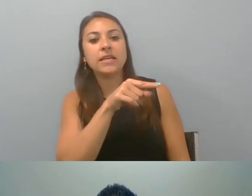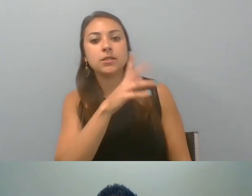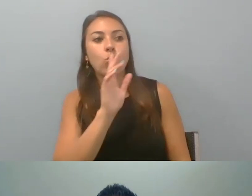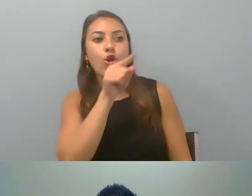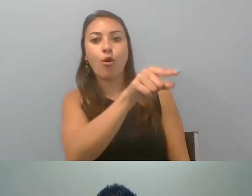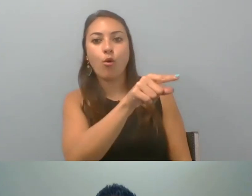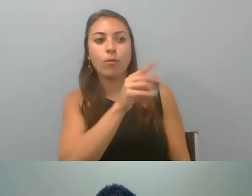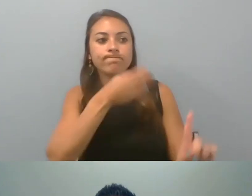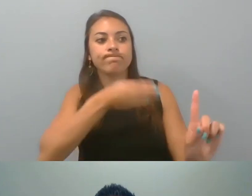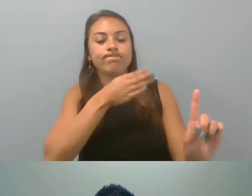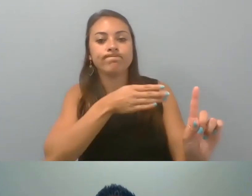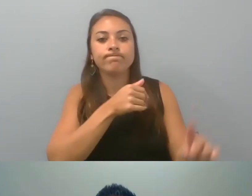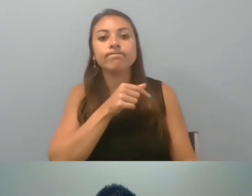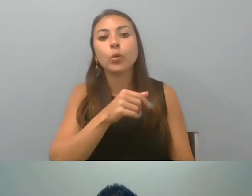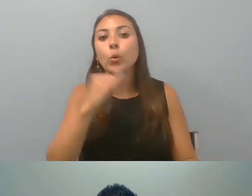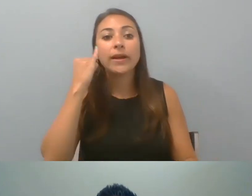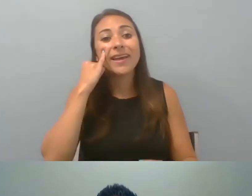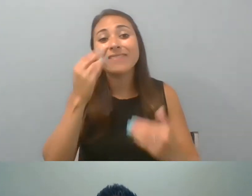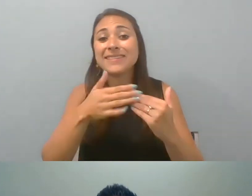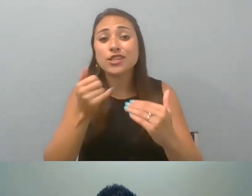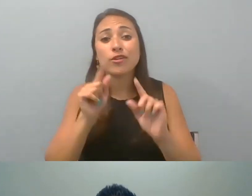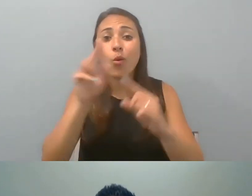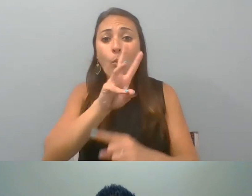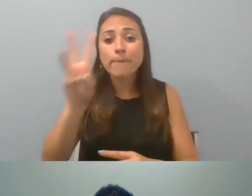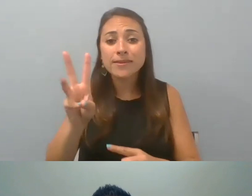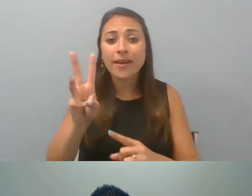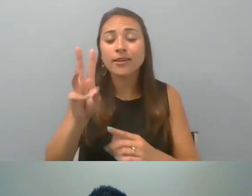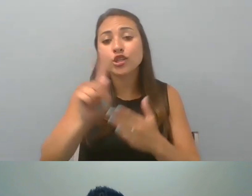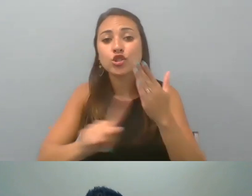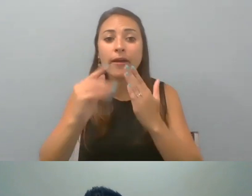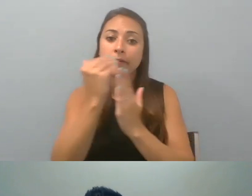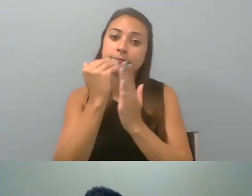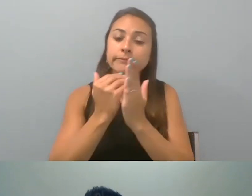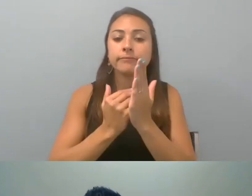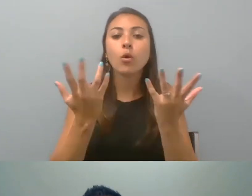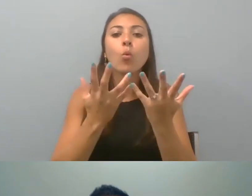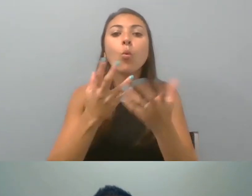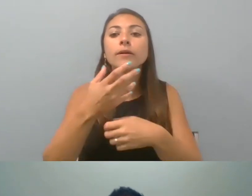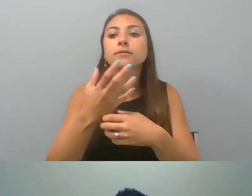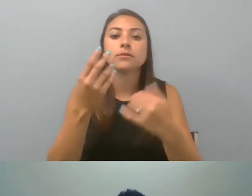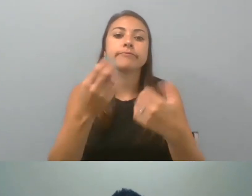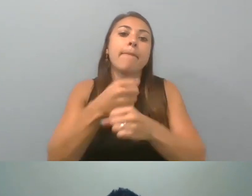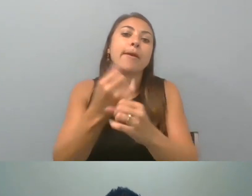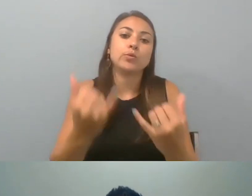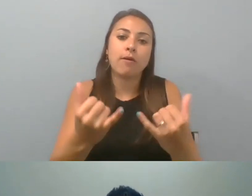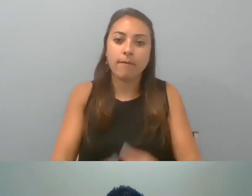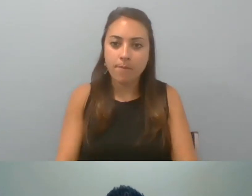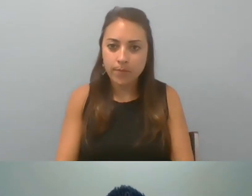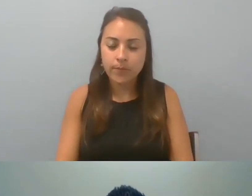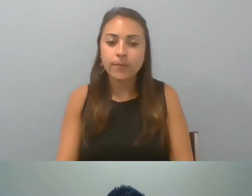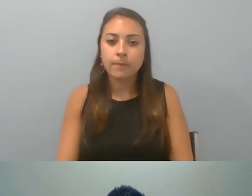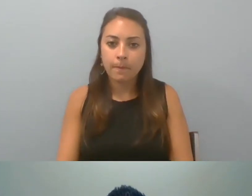out the menus on our website beforehand. We also have something that's called menu mail that you can sign up for. You pick the locations that